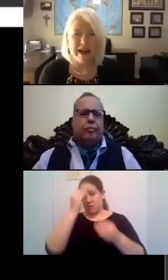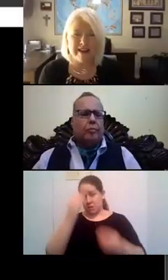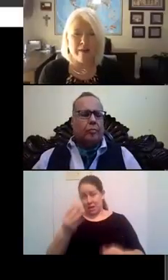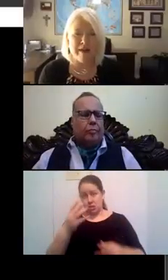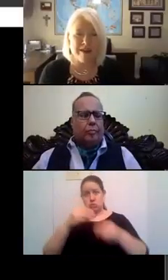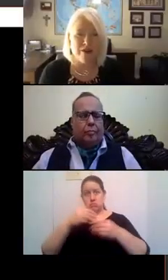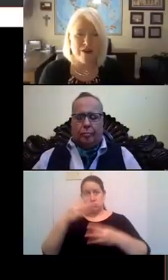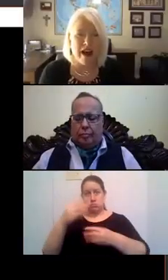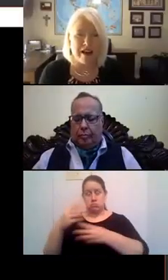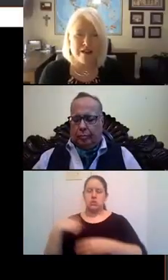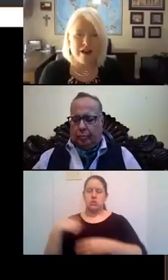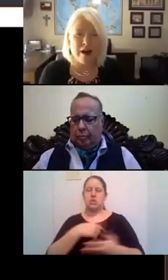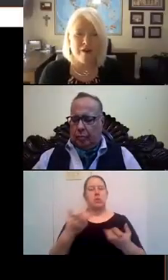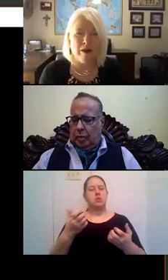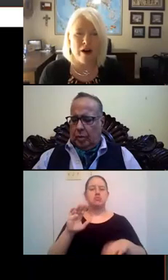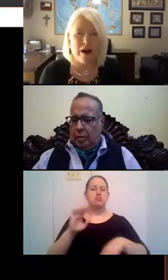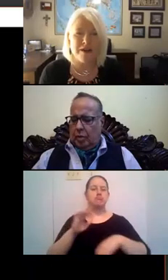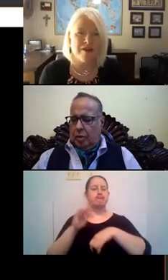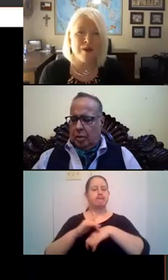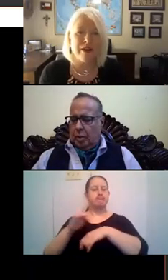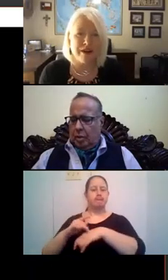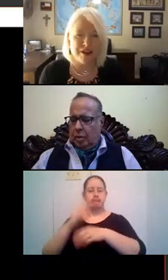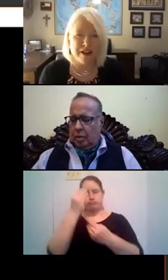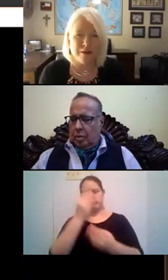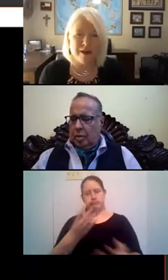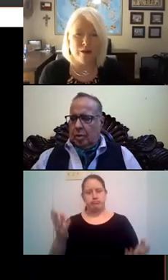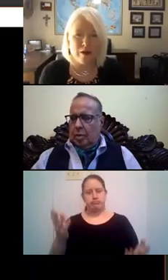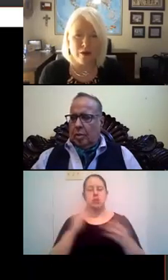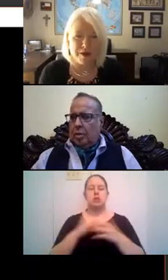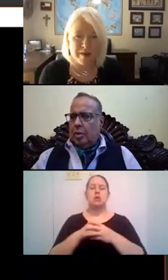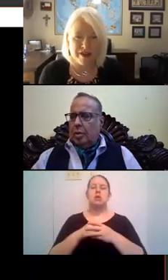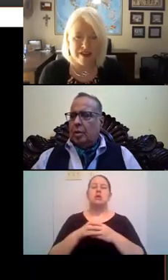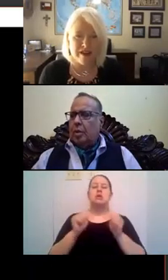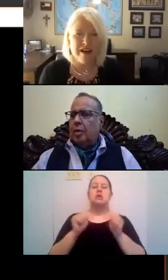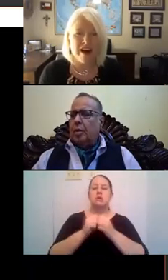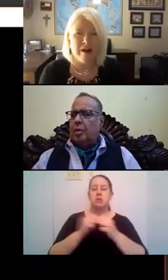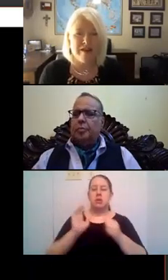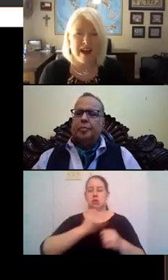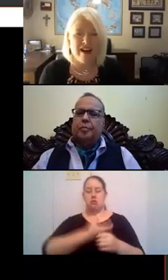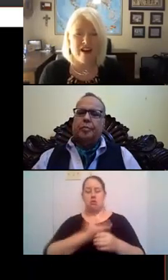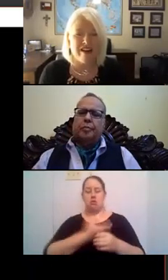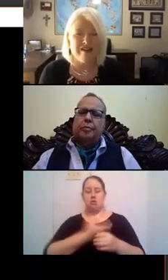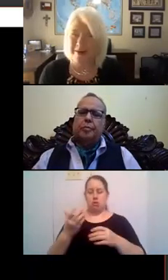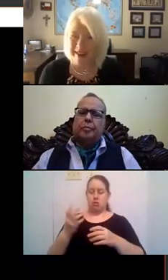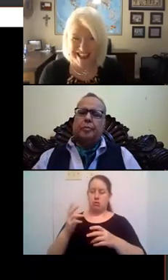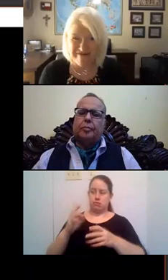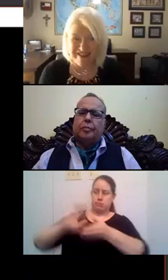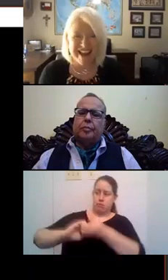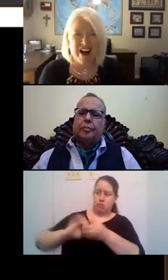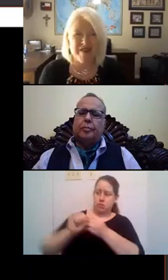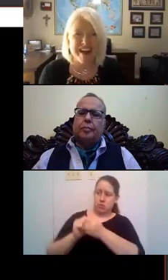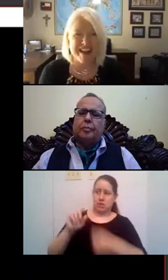to lightly tap into you guys from our Office of Employer Initiatives within the Workforce Commission. They are very